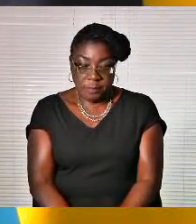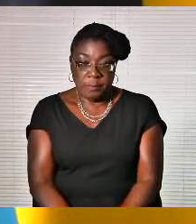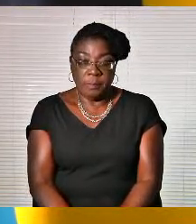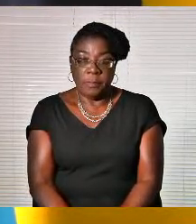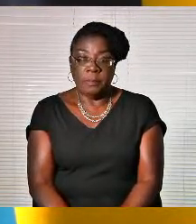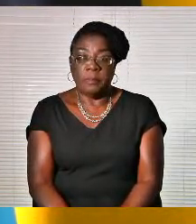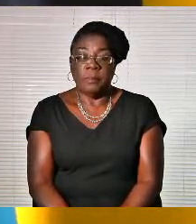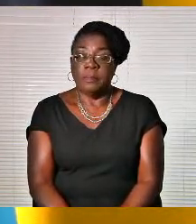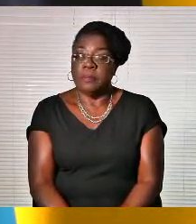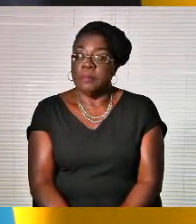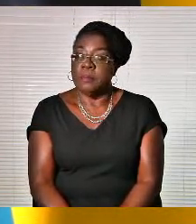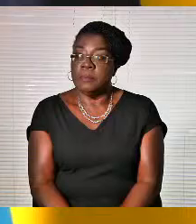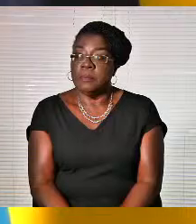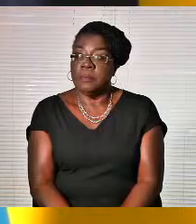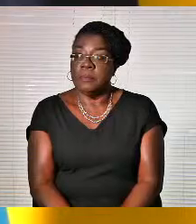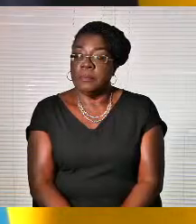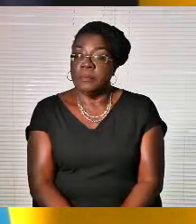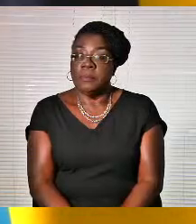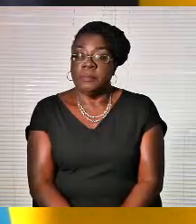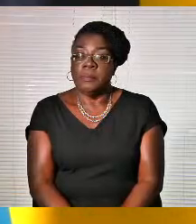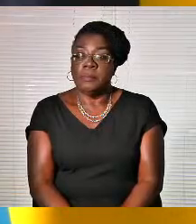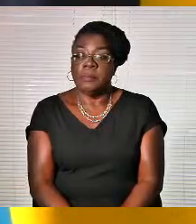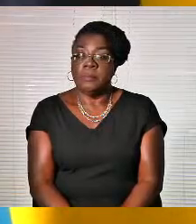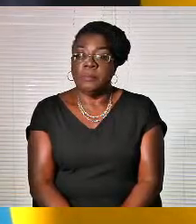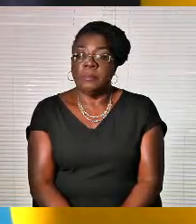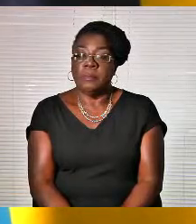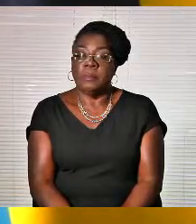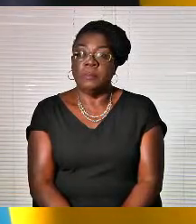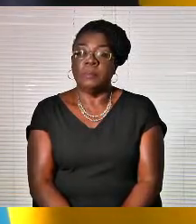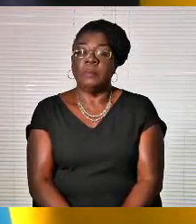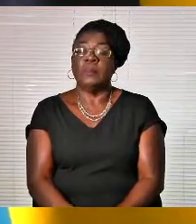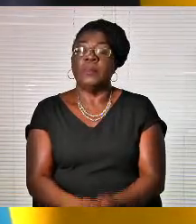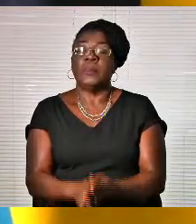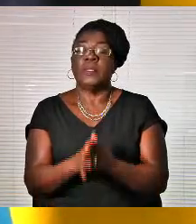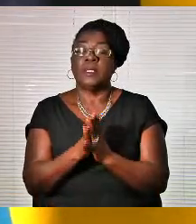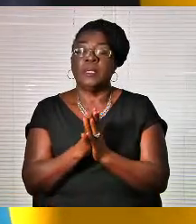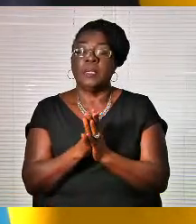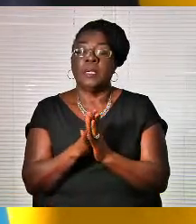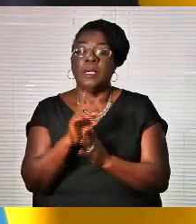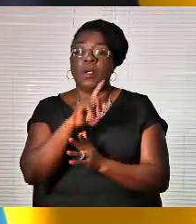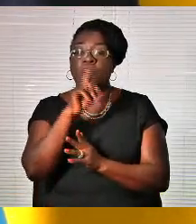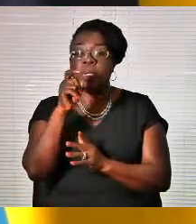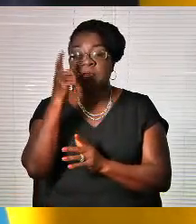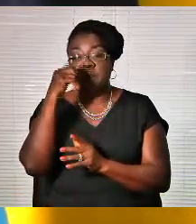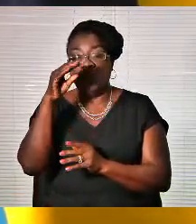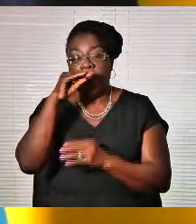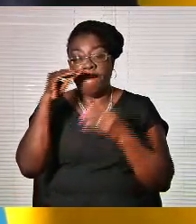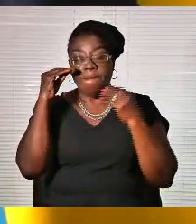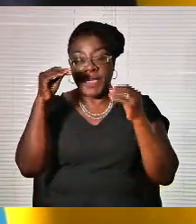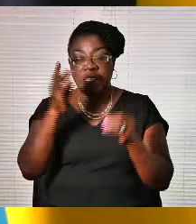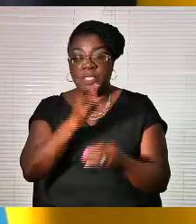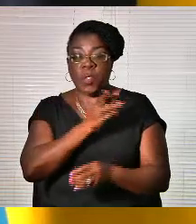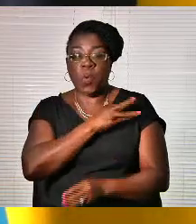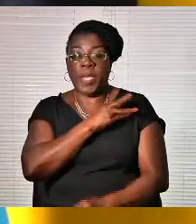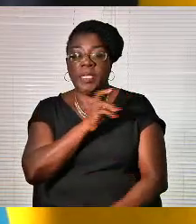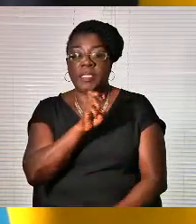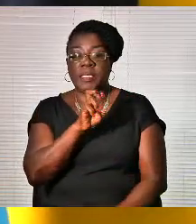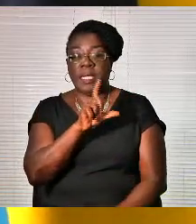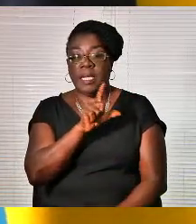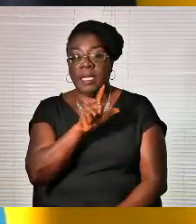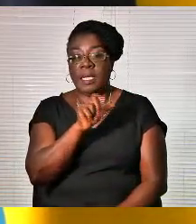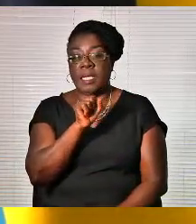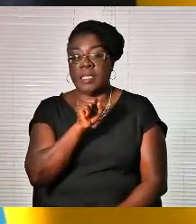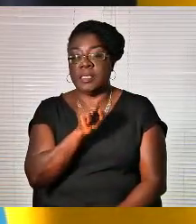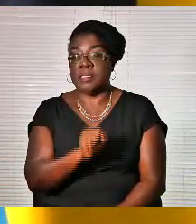Rachel Knowles. Good afternoon. My question is for Minister Wells. A